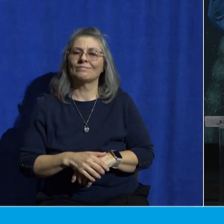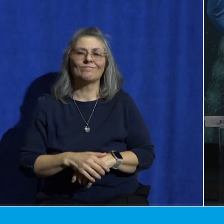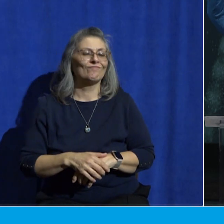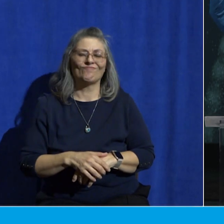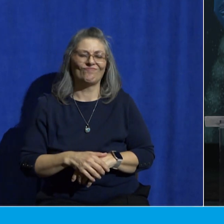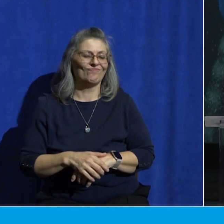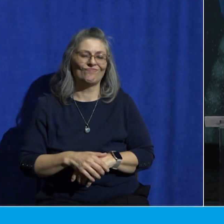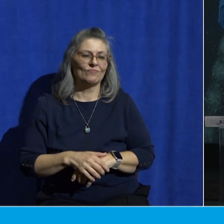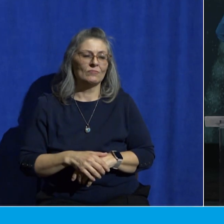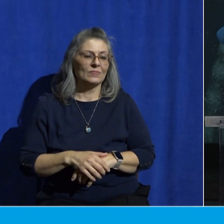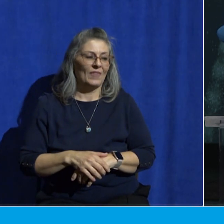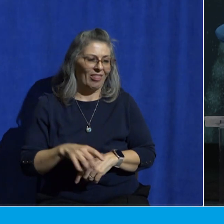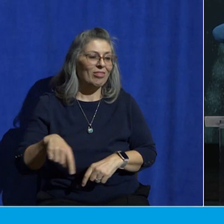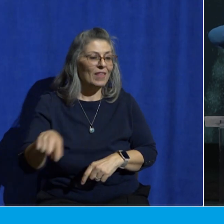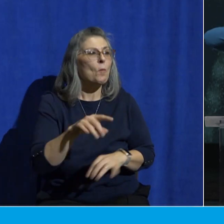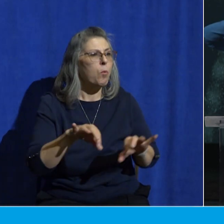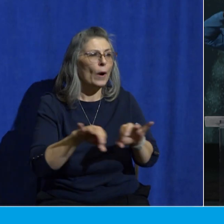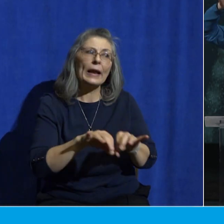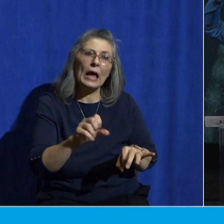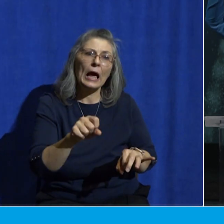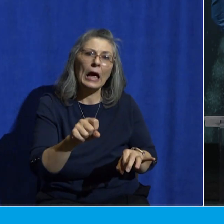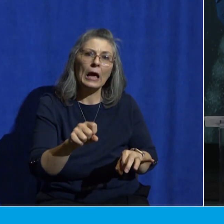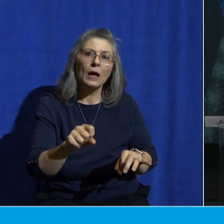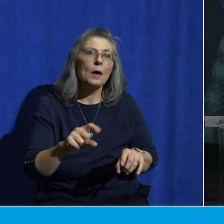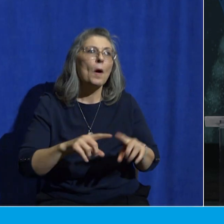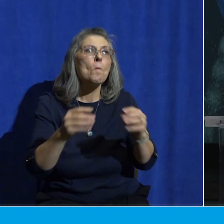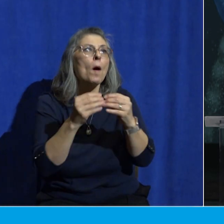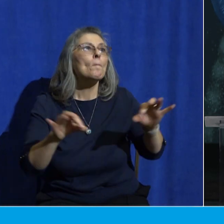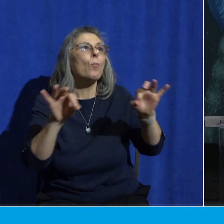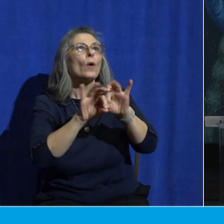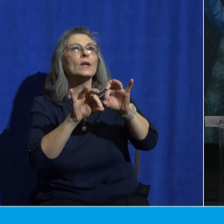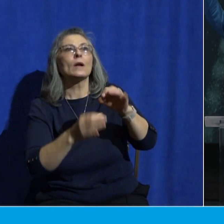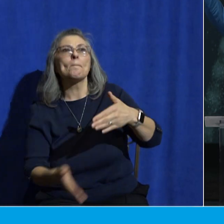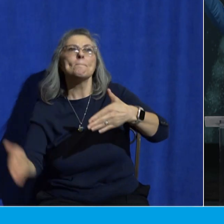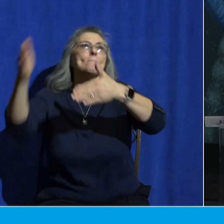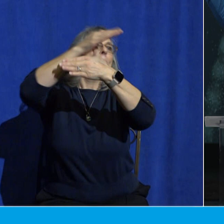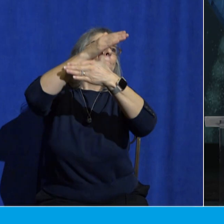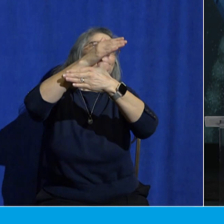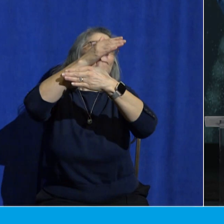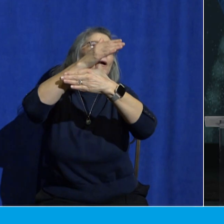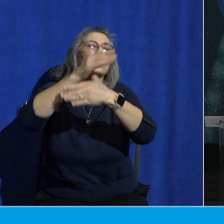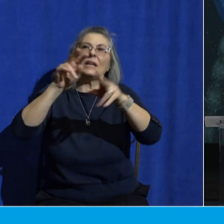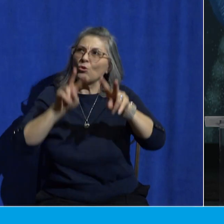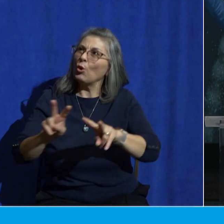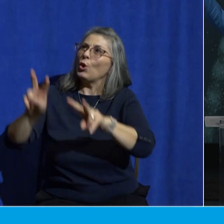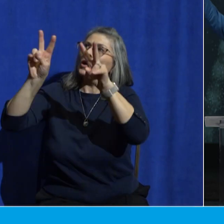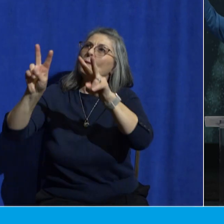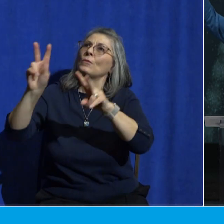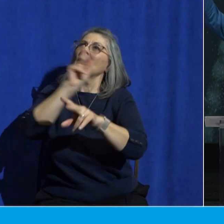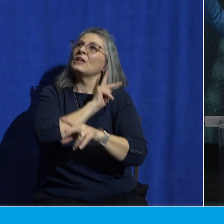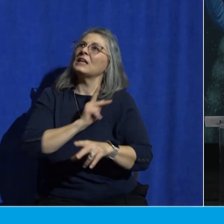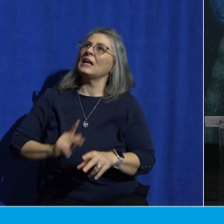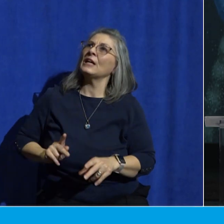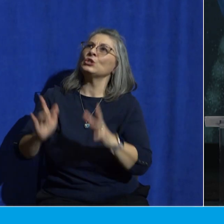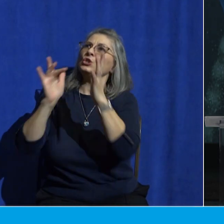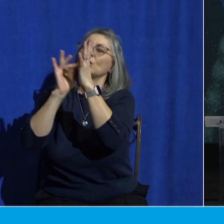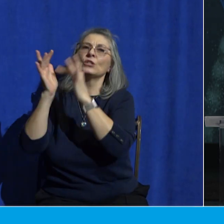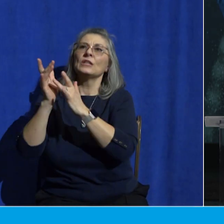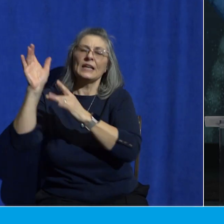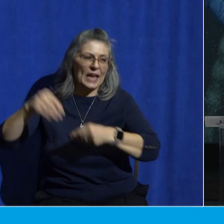far above it all, we need to lift our eyes to the King who can provide what